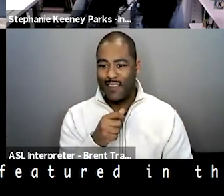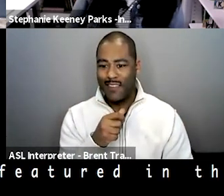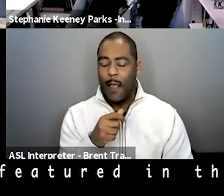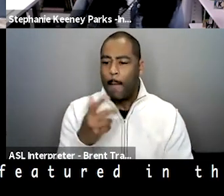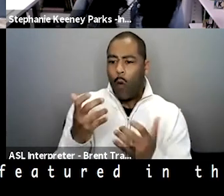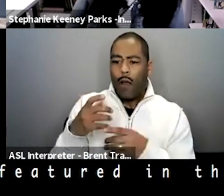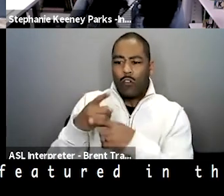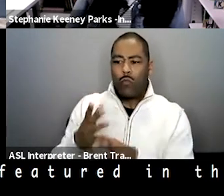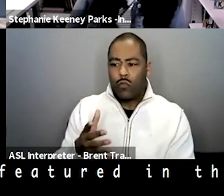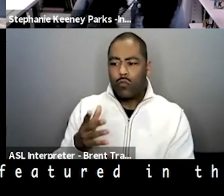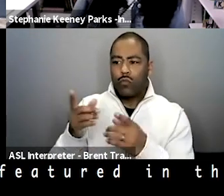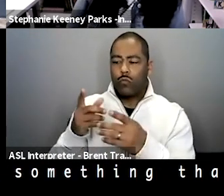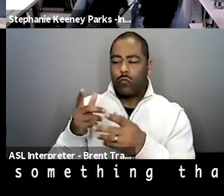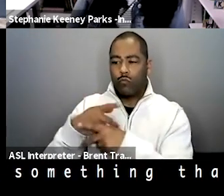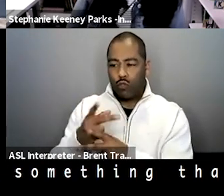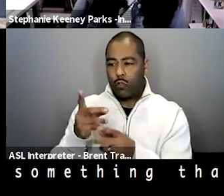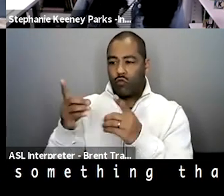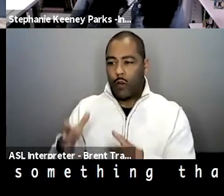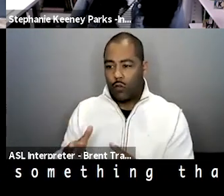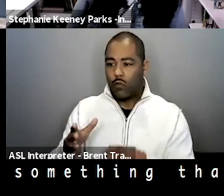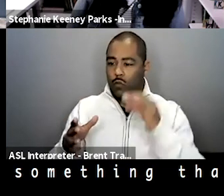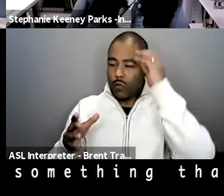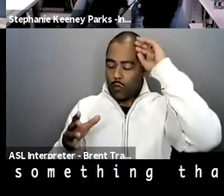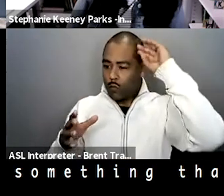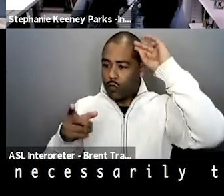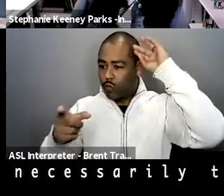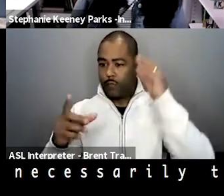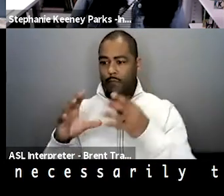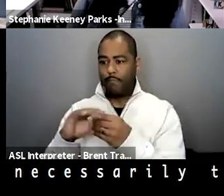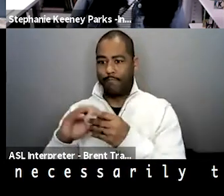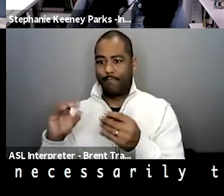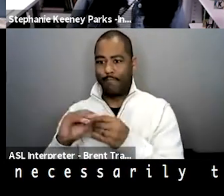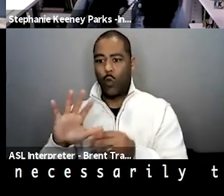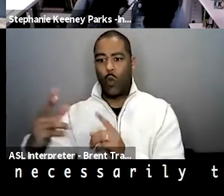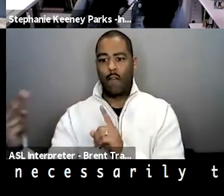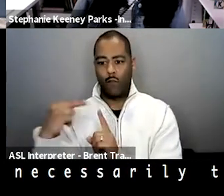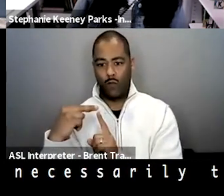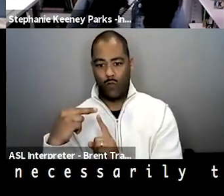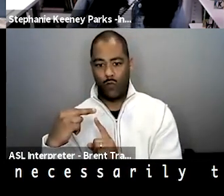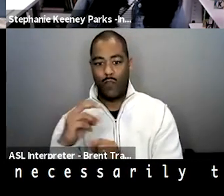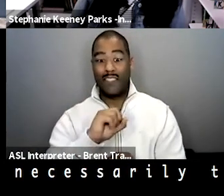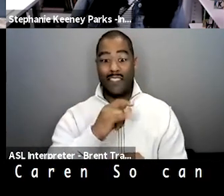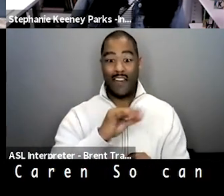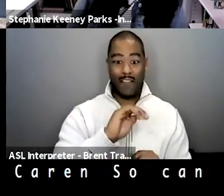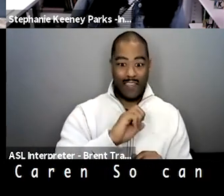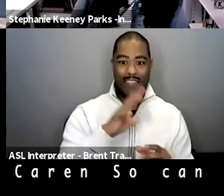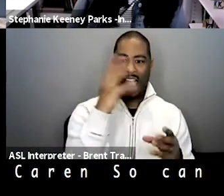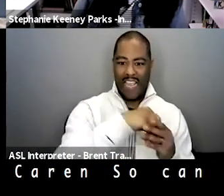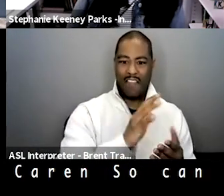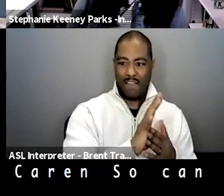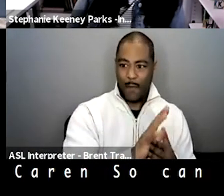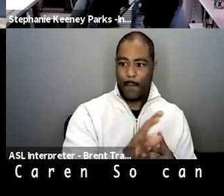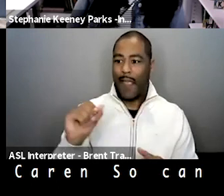and Stephanie, because you know they're featured in the film and it's not something that they